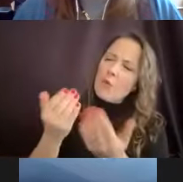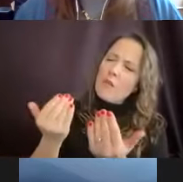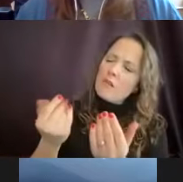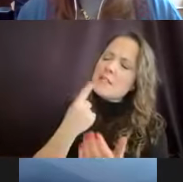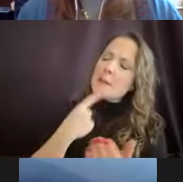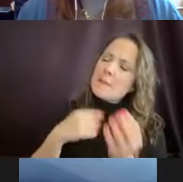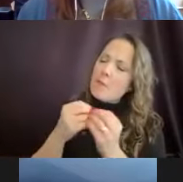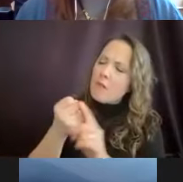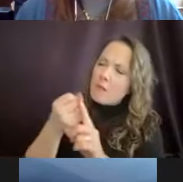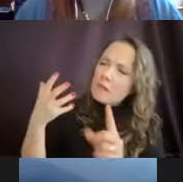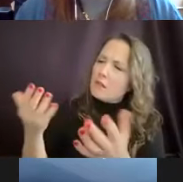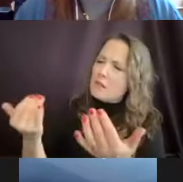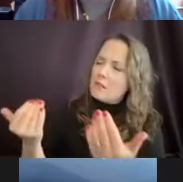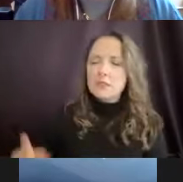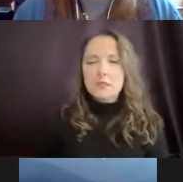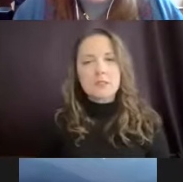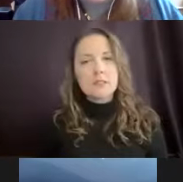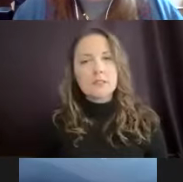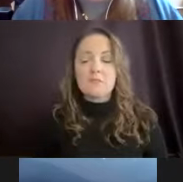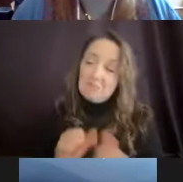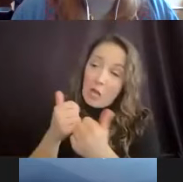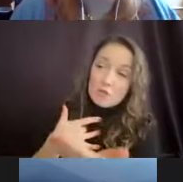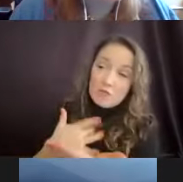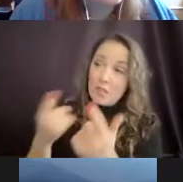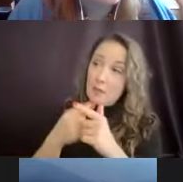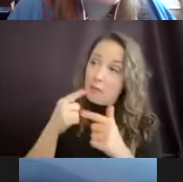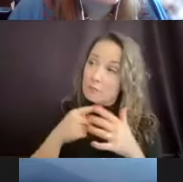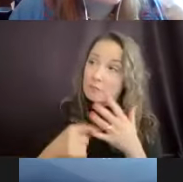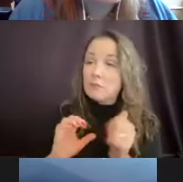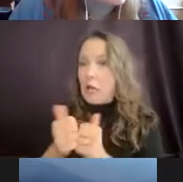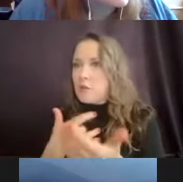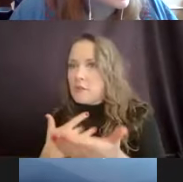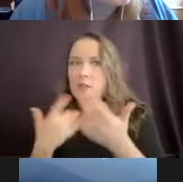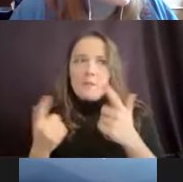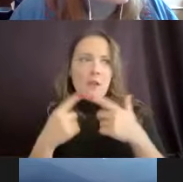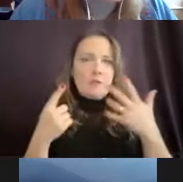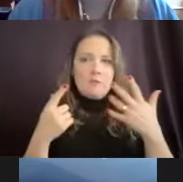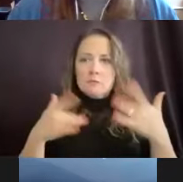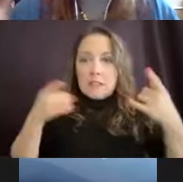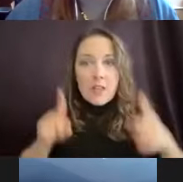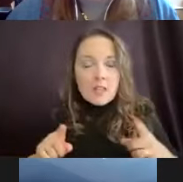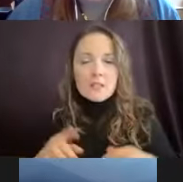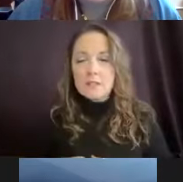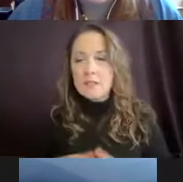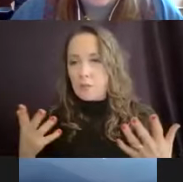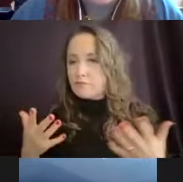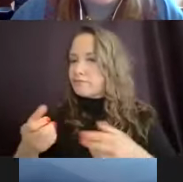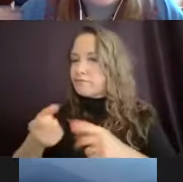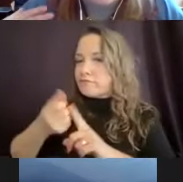more. How do you feel about this thing? How do you feel about this event that happened? What's going on in your